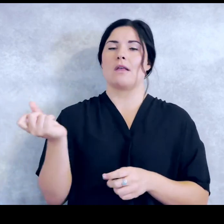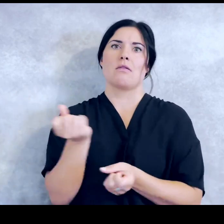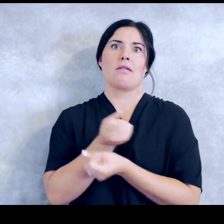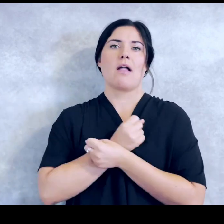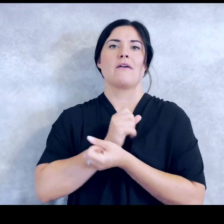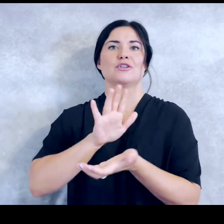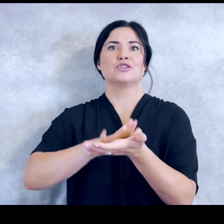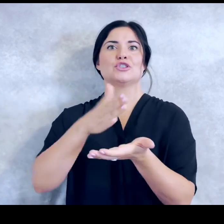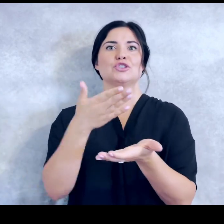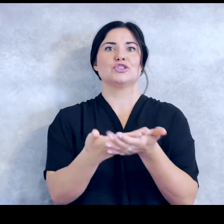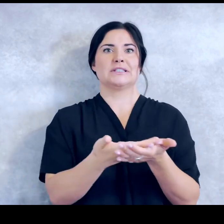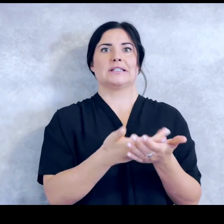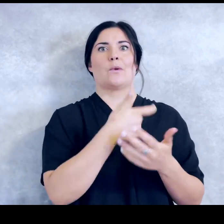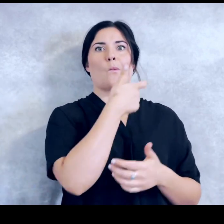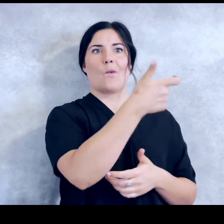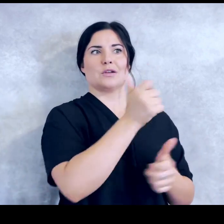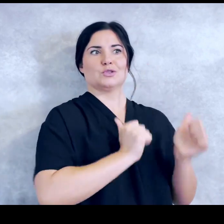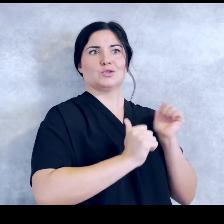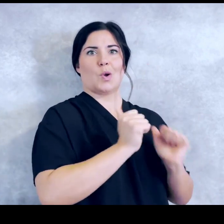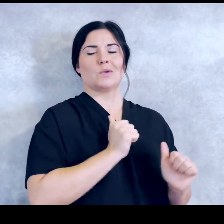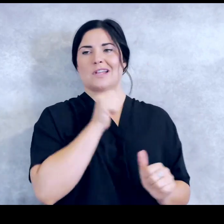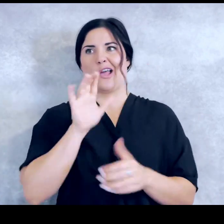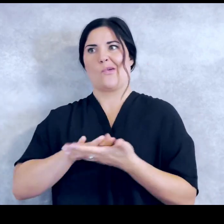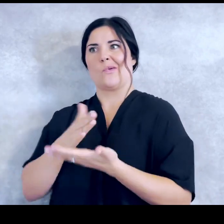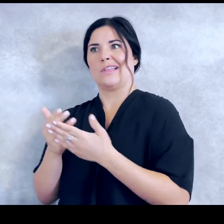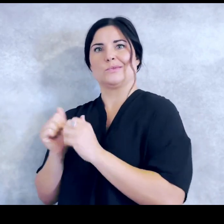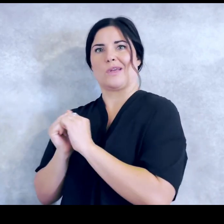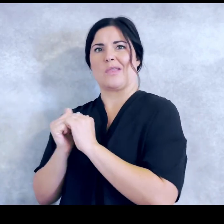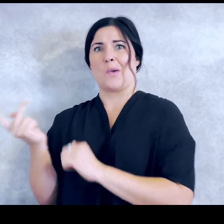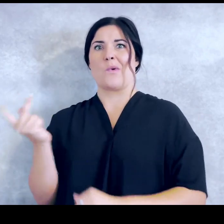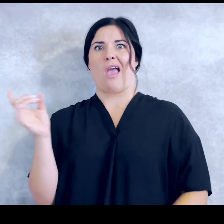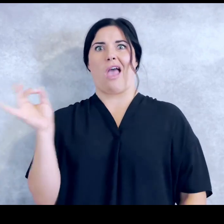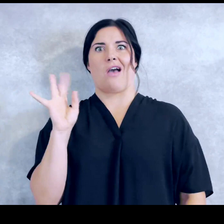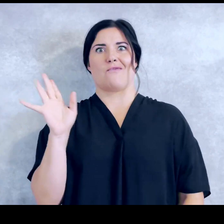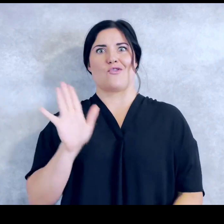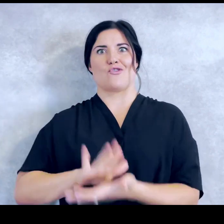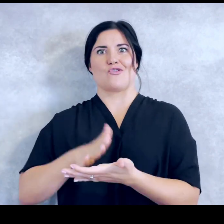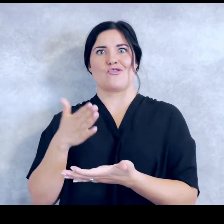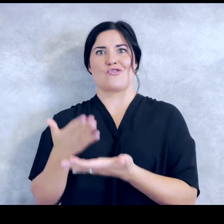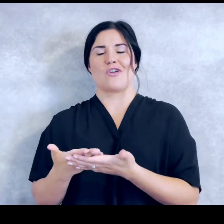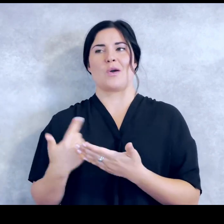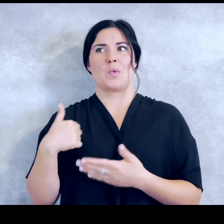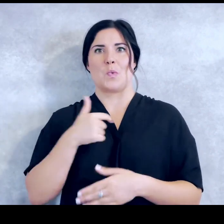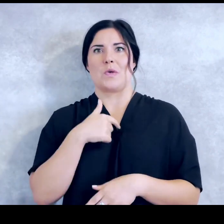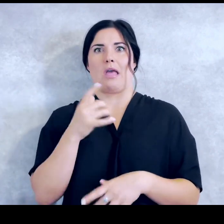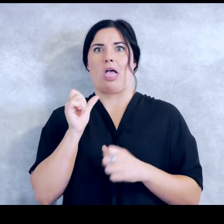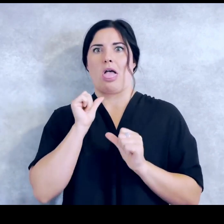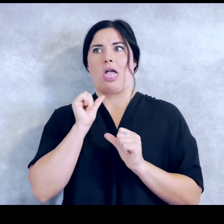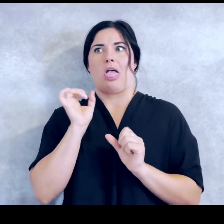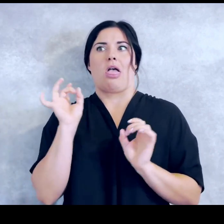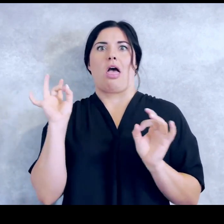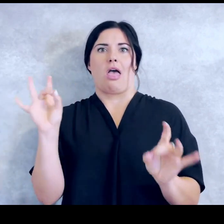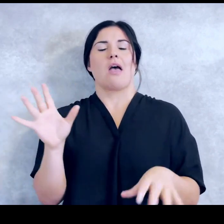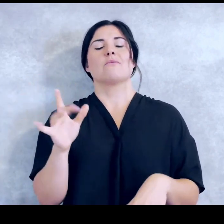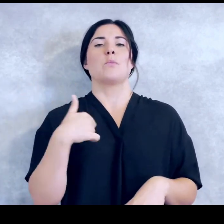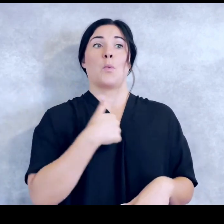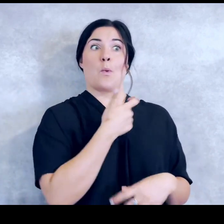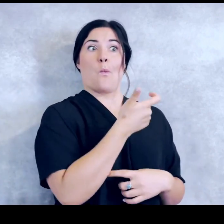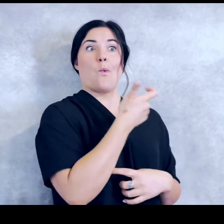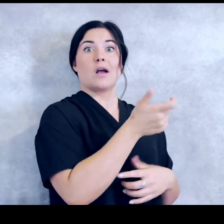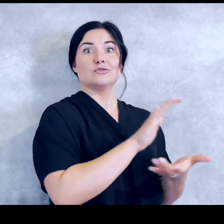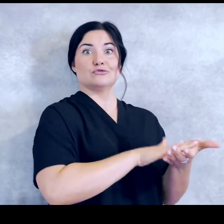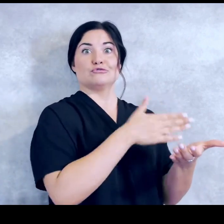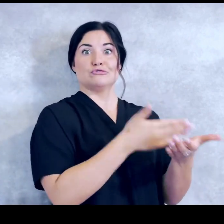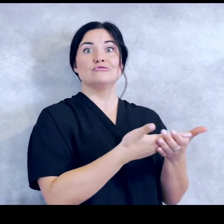always loved cooking shows. We've always loved cooking shows. Because we're terrible cooks, and we don't get down just like